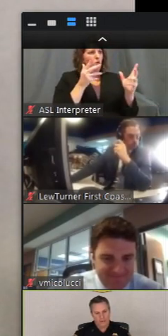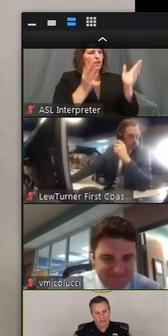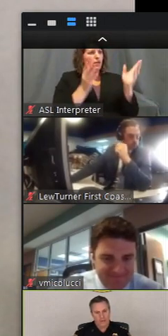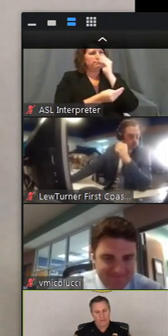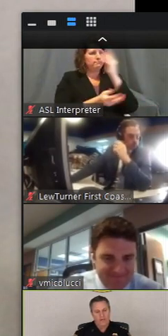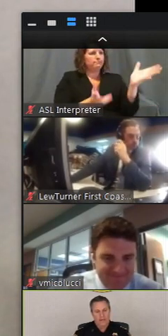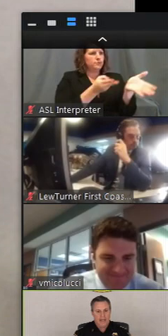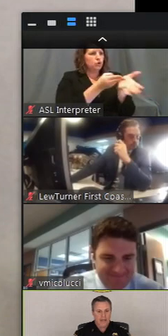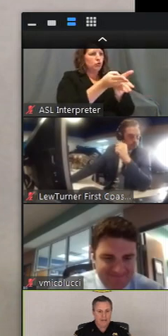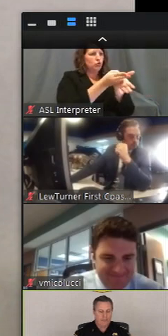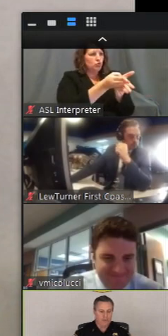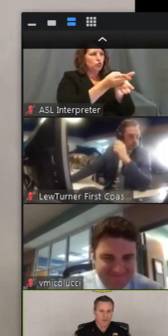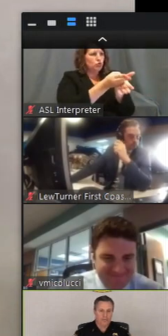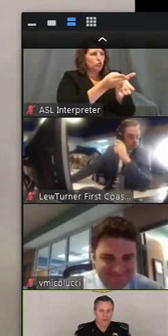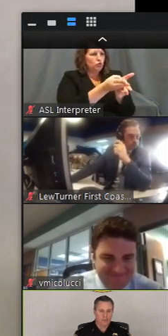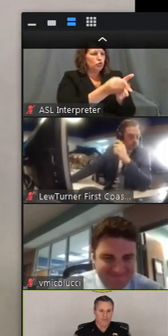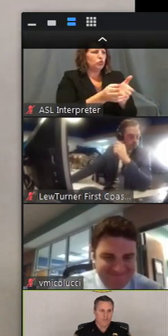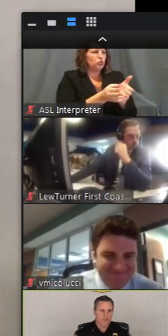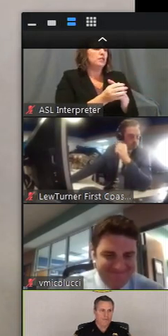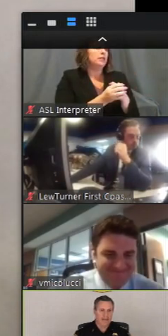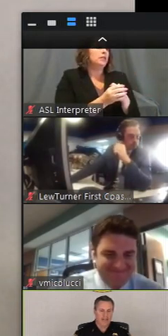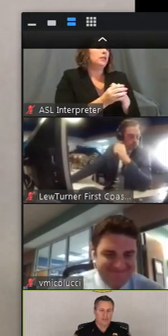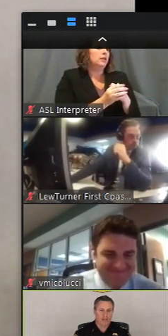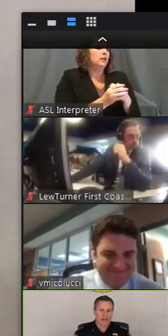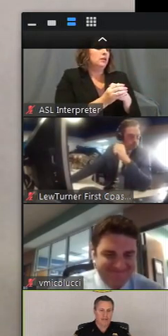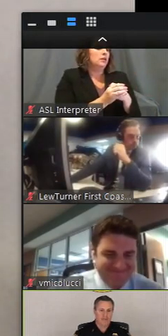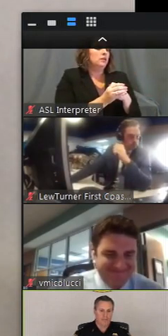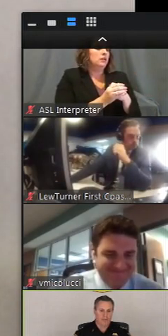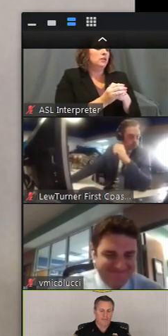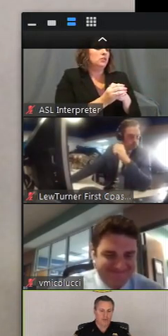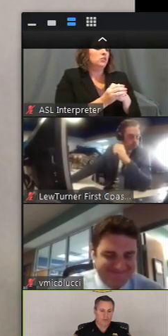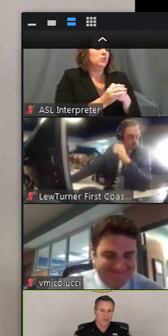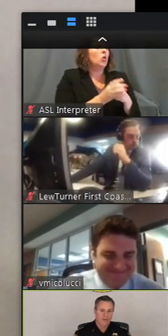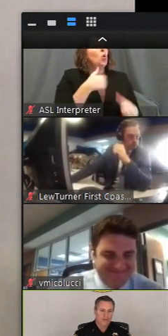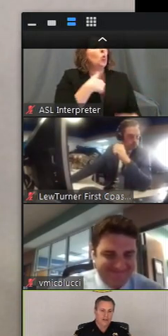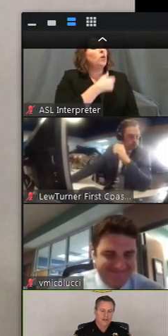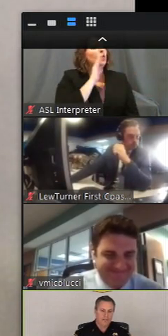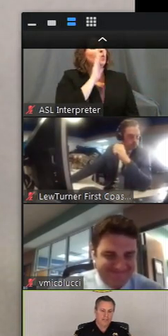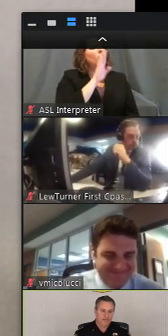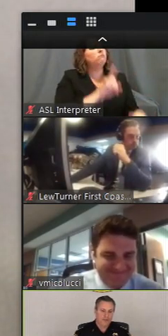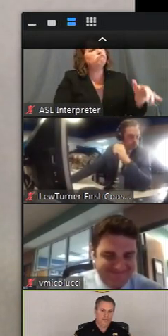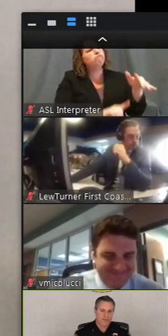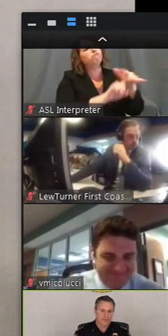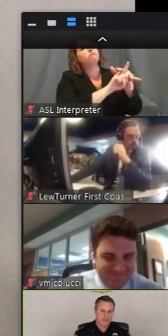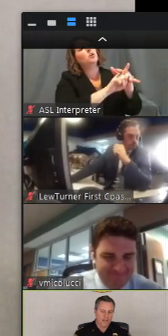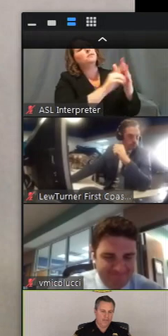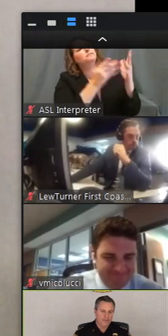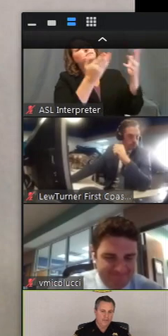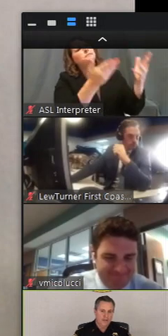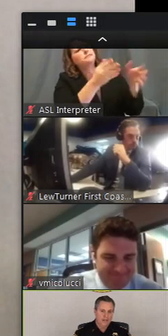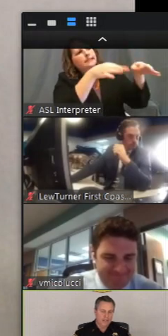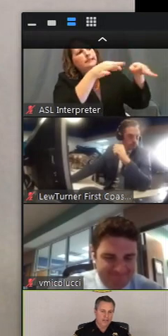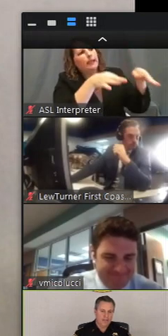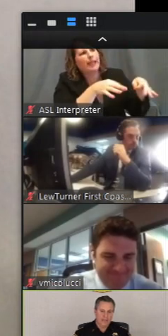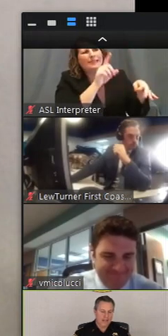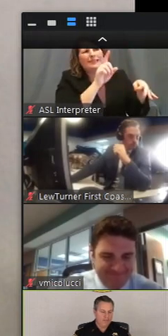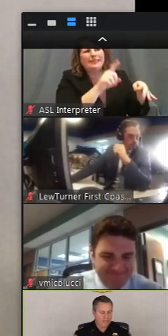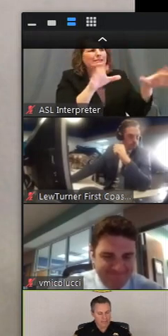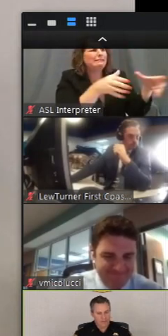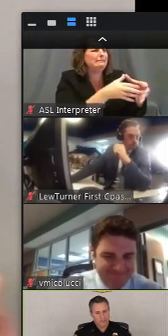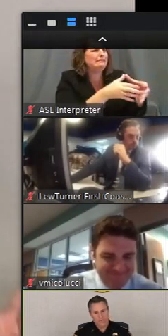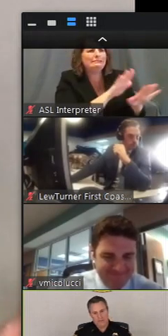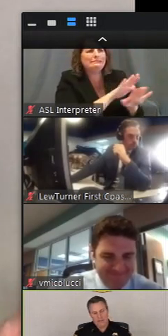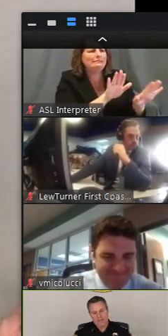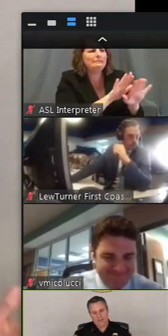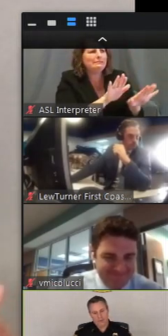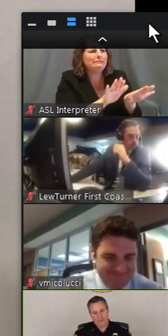we need them to do. And for the most part, we've gained compliance. There's been a few issues and such